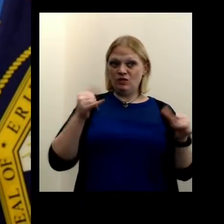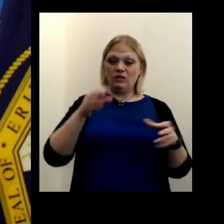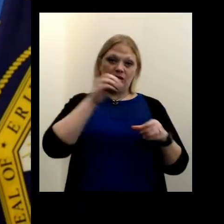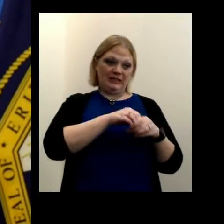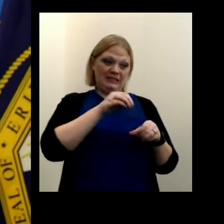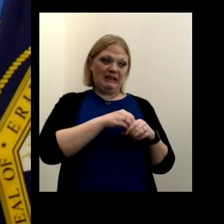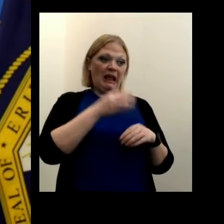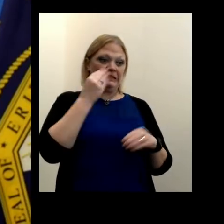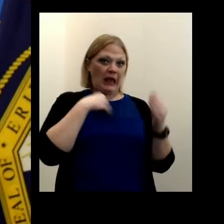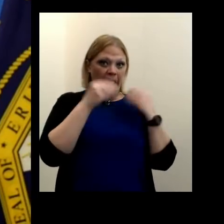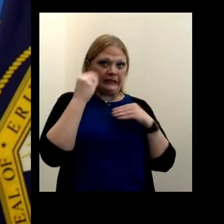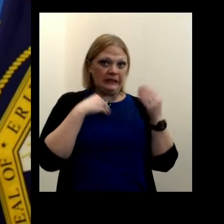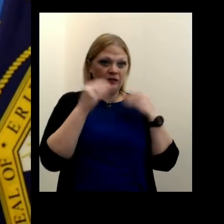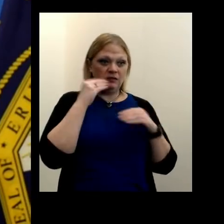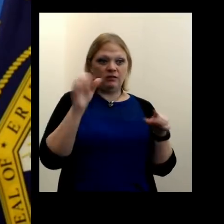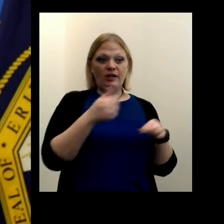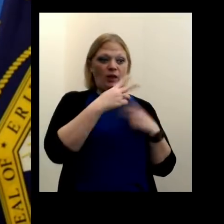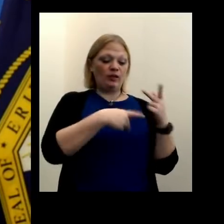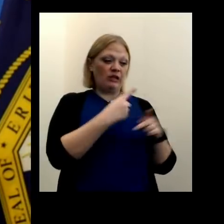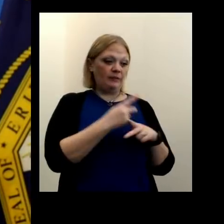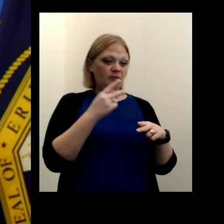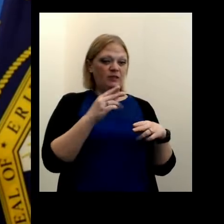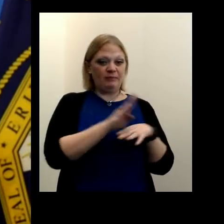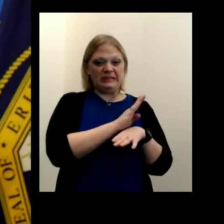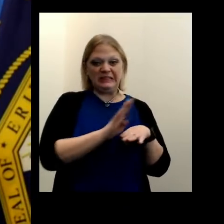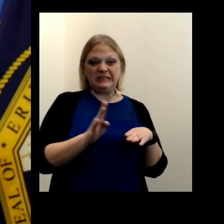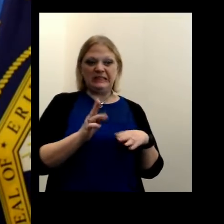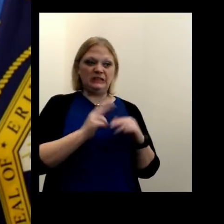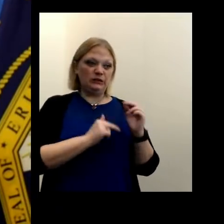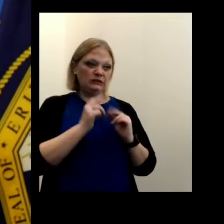dining and other types of facilities like